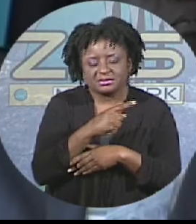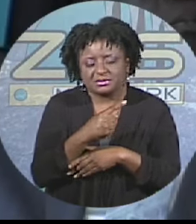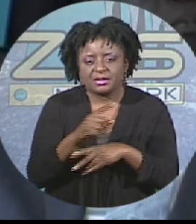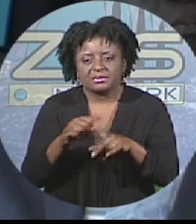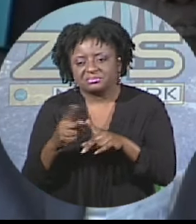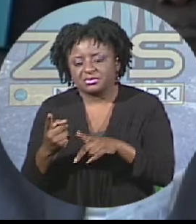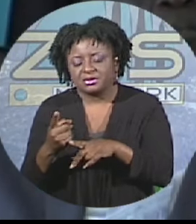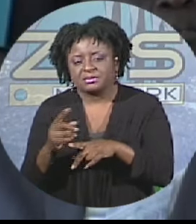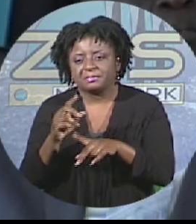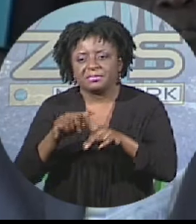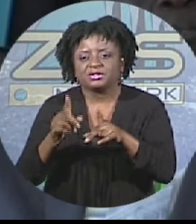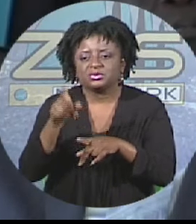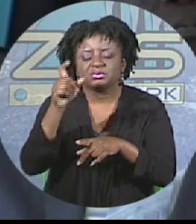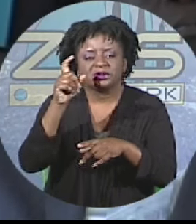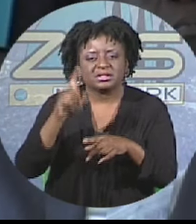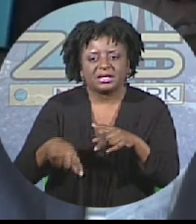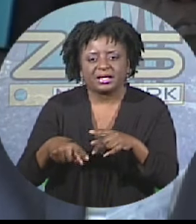that.